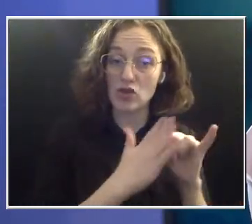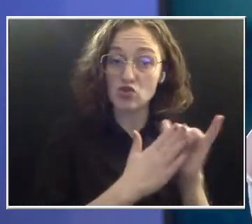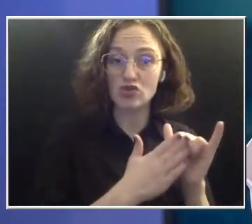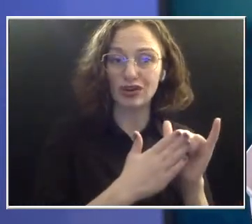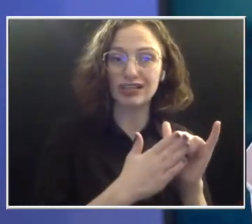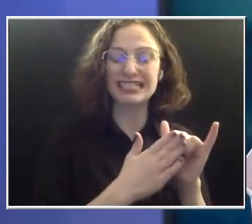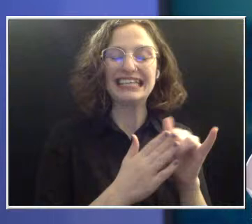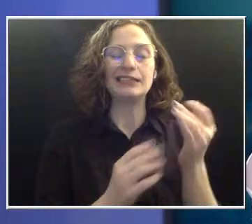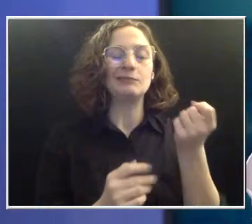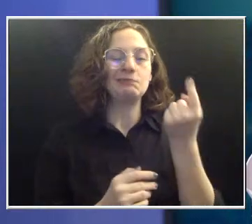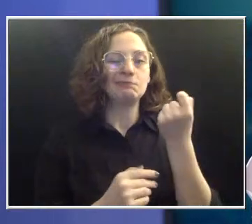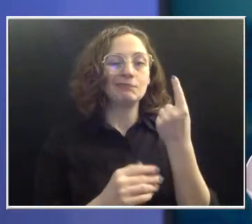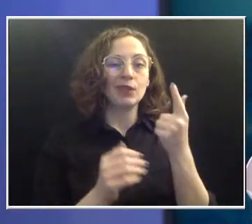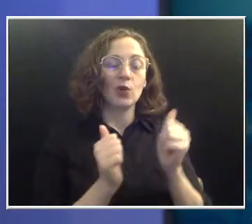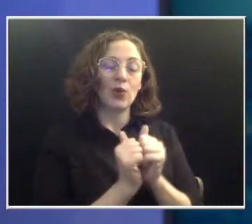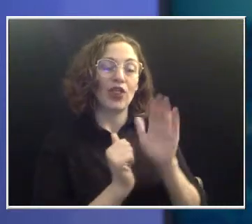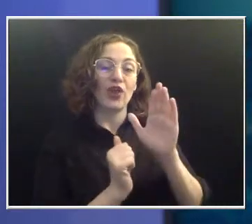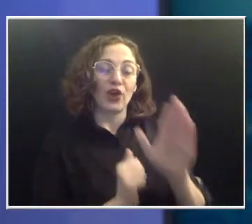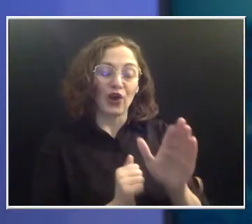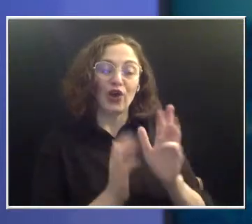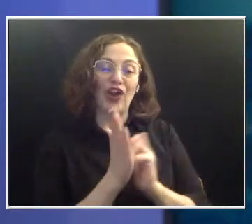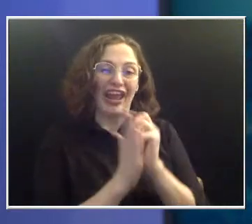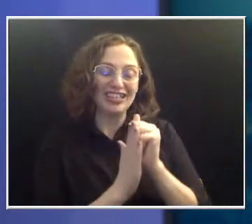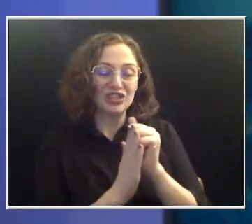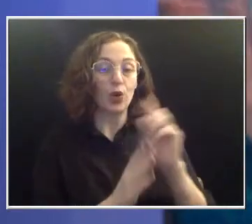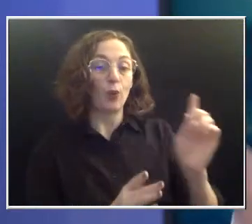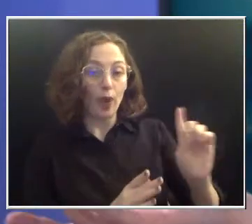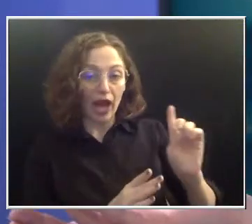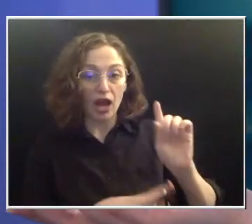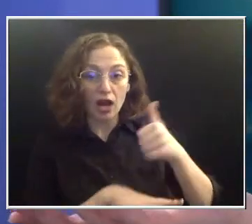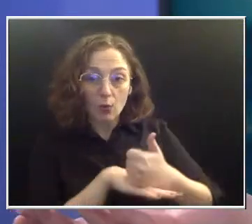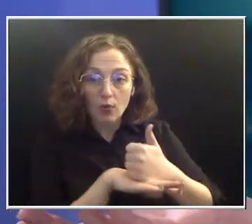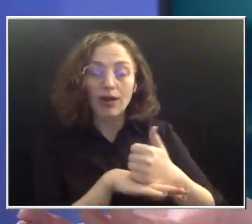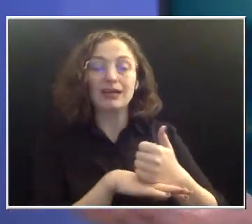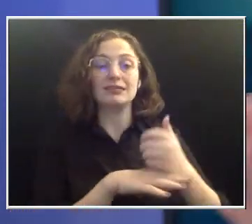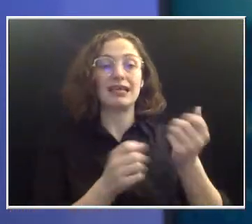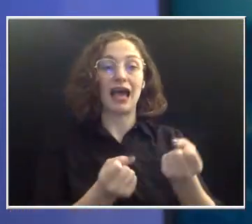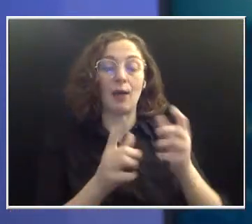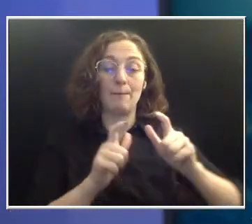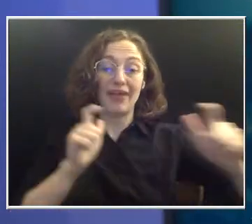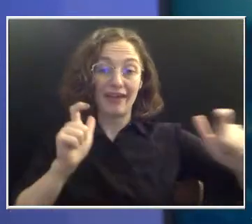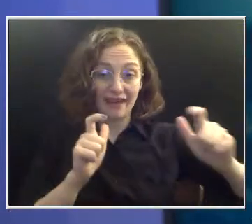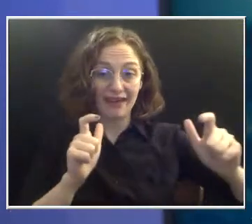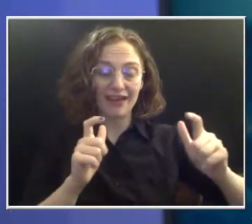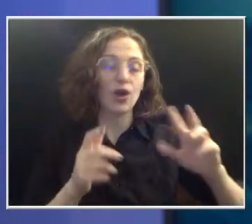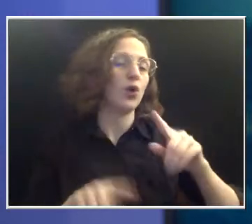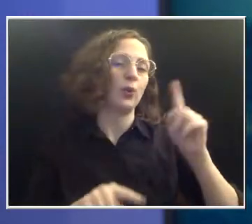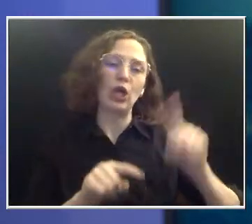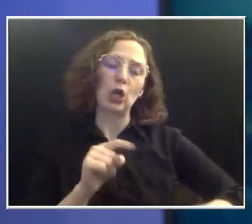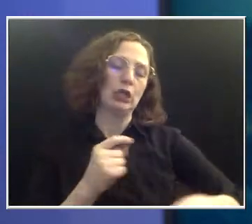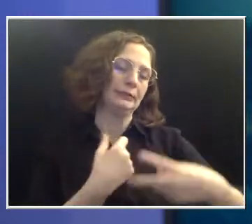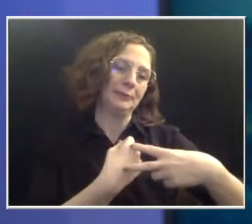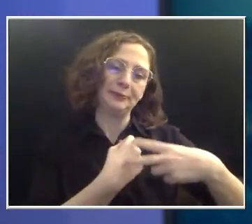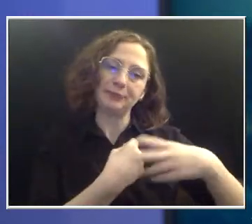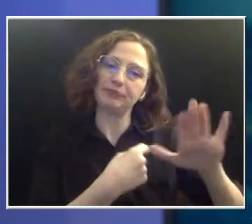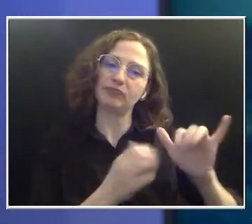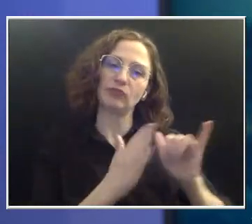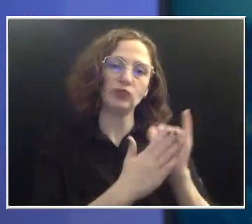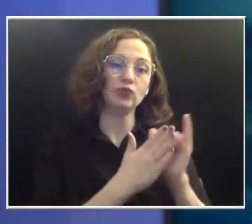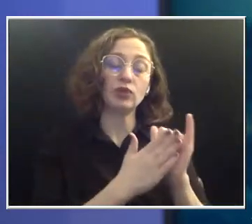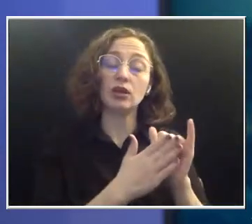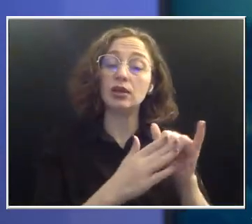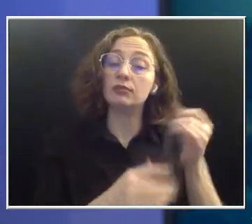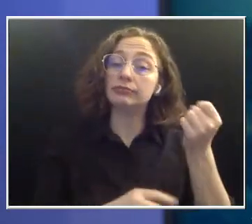make sparing her uterus a possibility. That being said, though, we spare ovaries, and so some women go on to meet with the